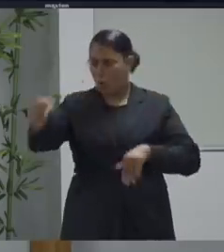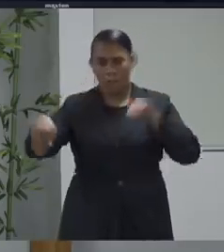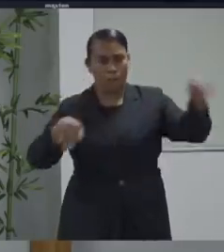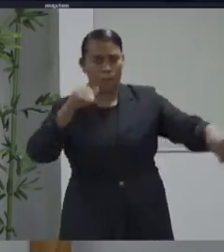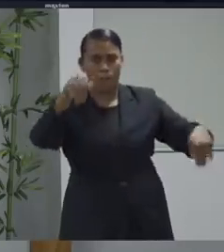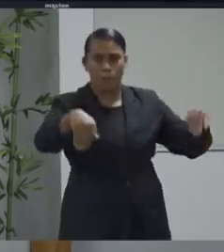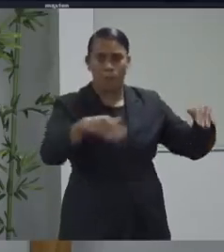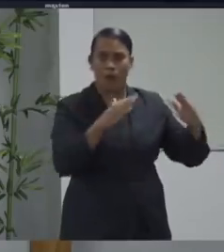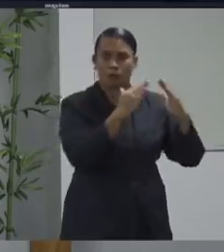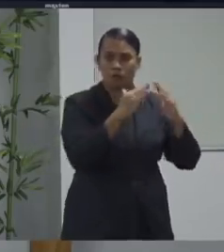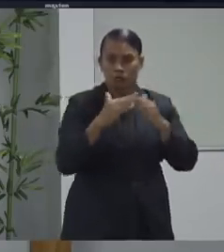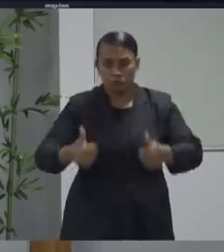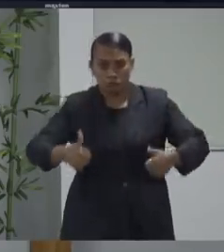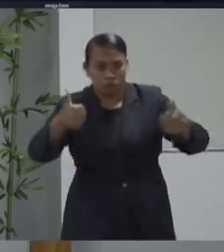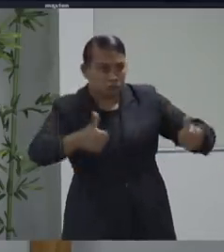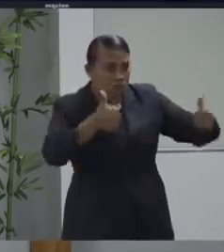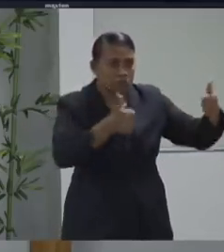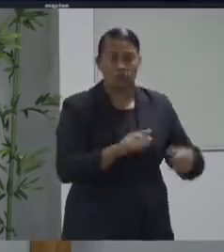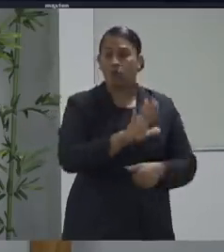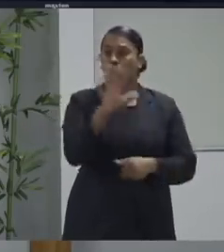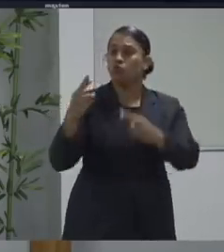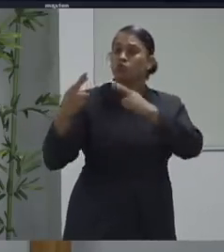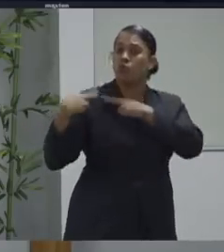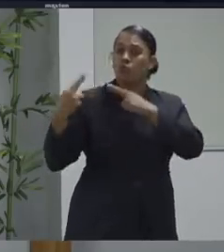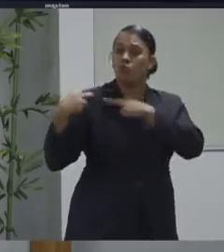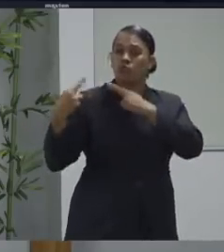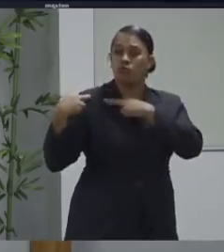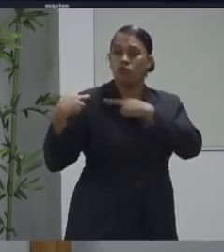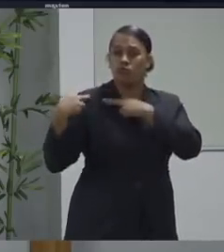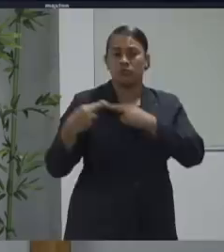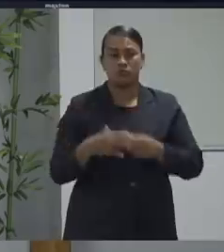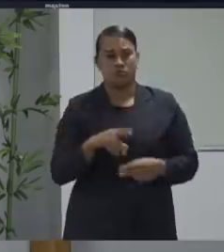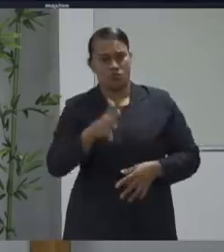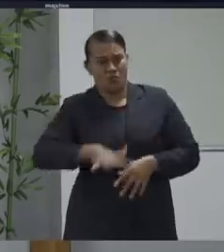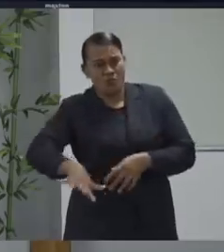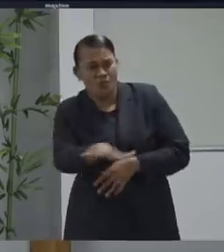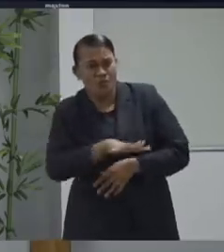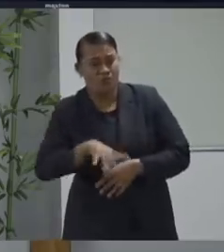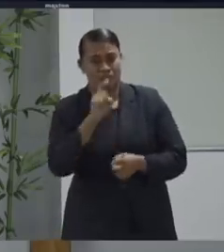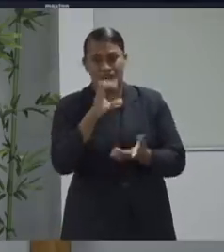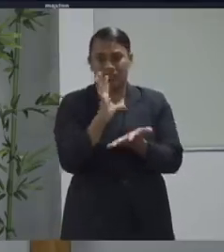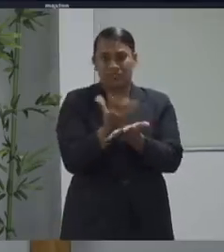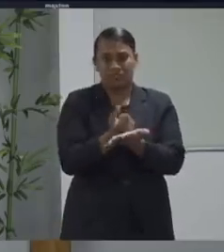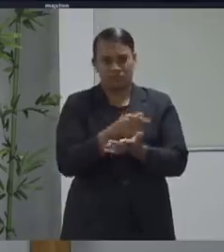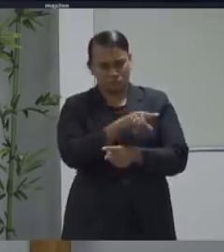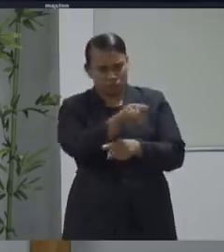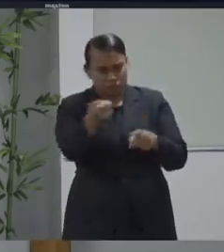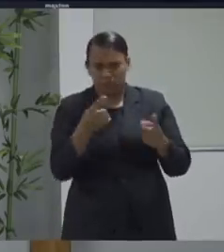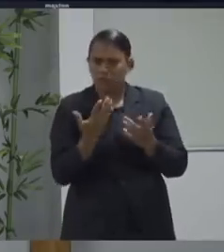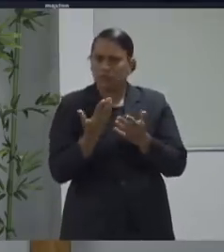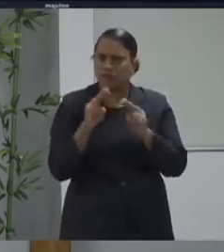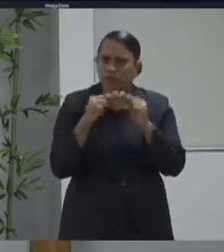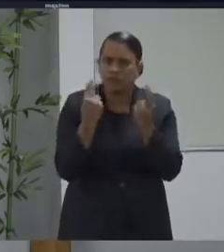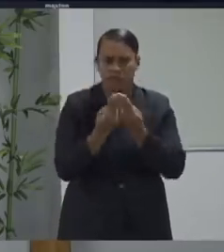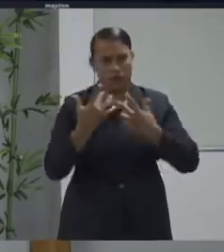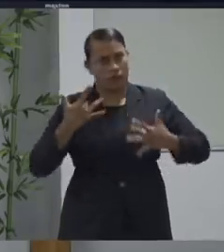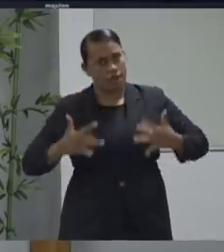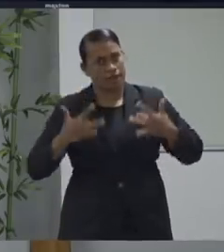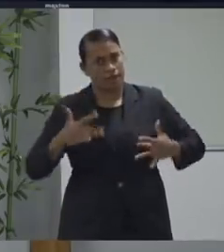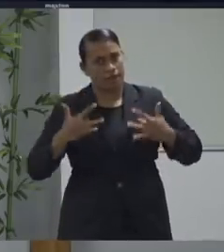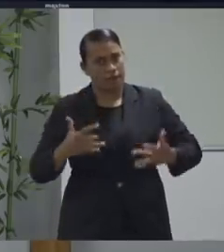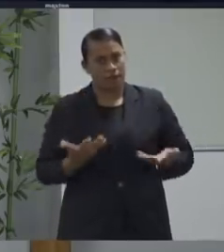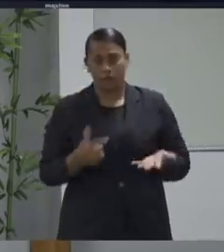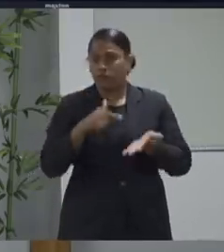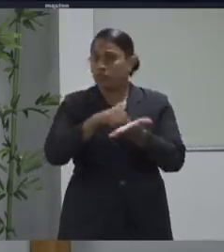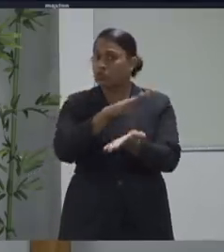part to keep them safe, to keep them and those they love from harm. On Thursday, I